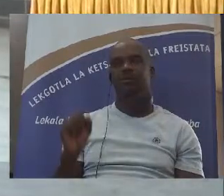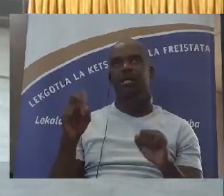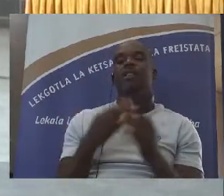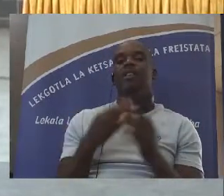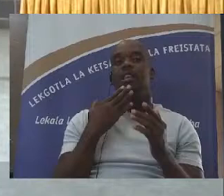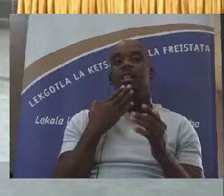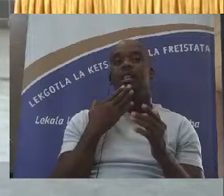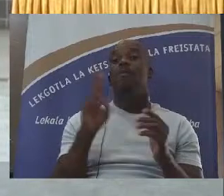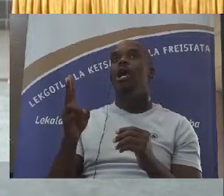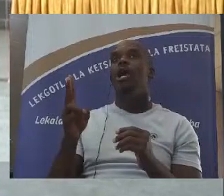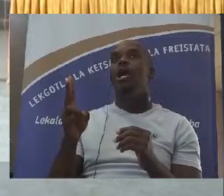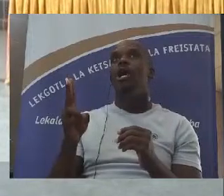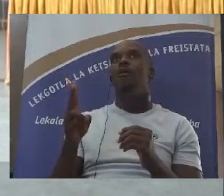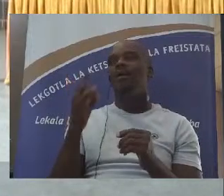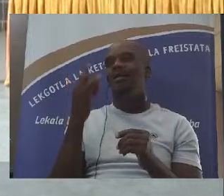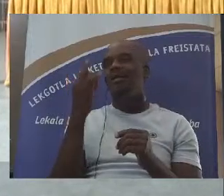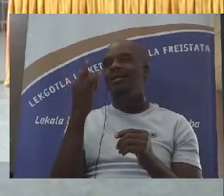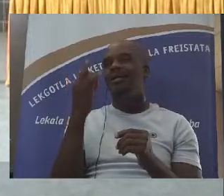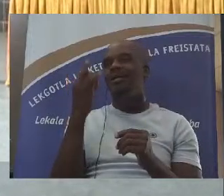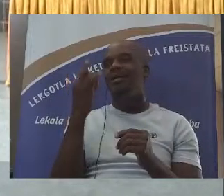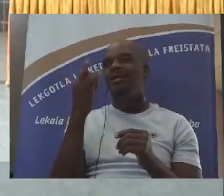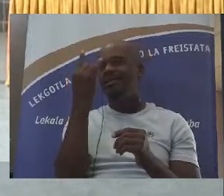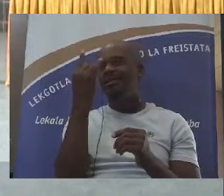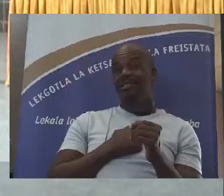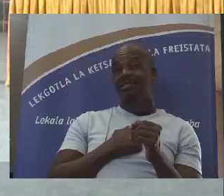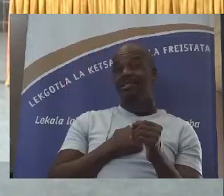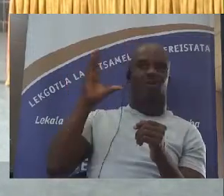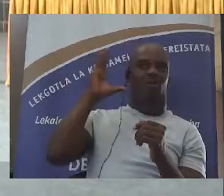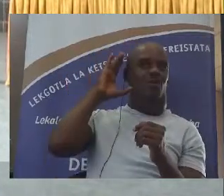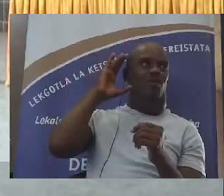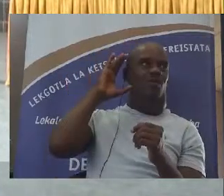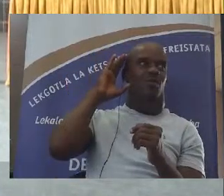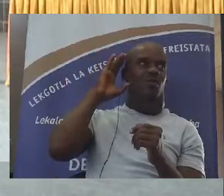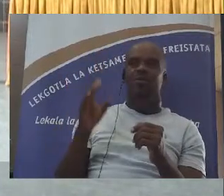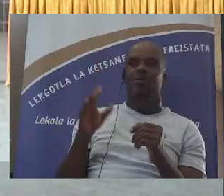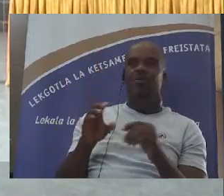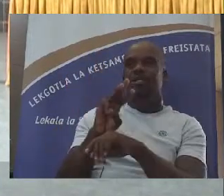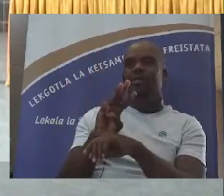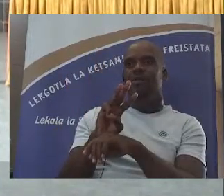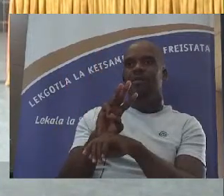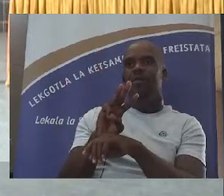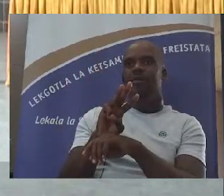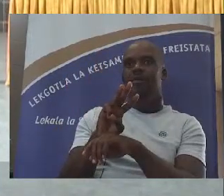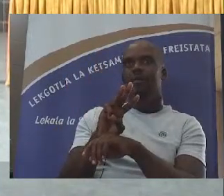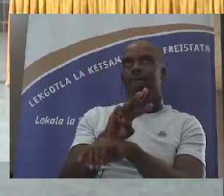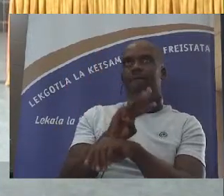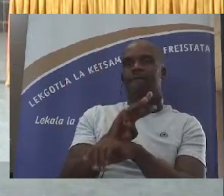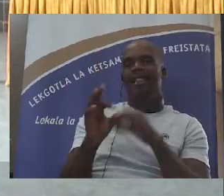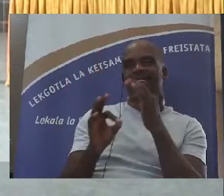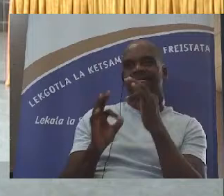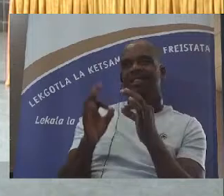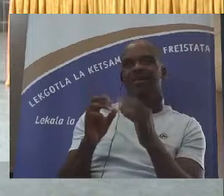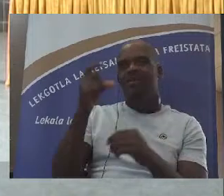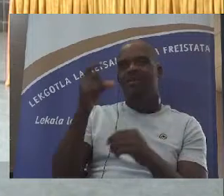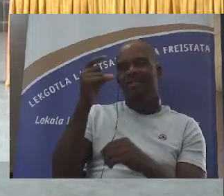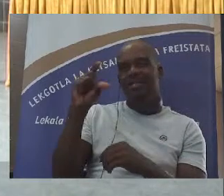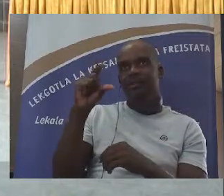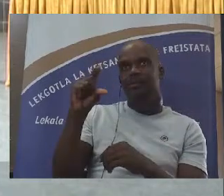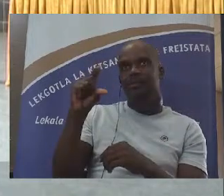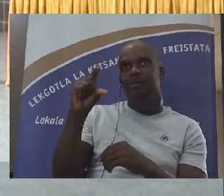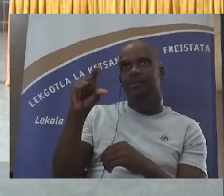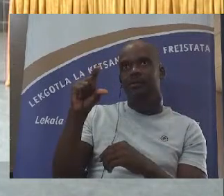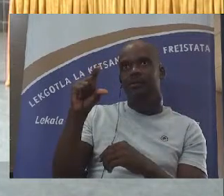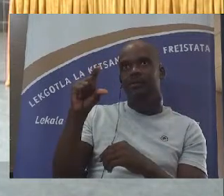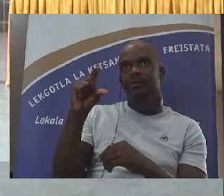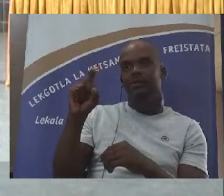sone o fitlhe ke utlwile mme a bua ka gore re go na le a license e tshwanetse gore re dire